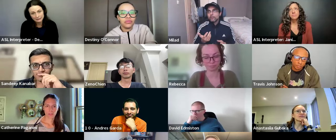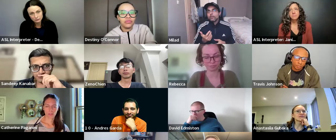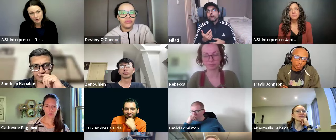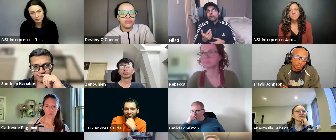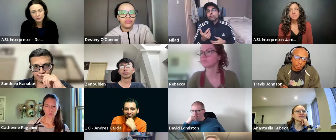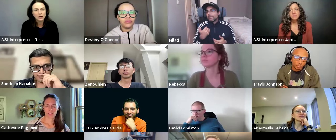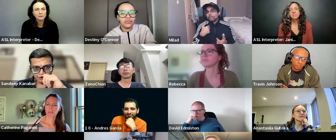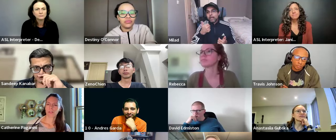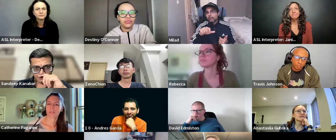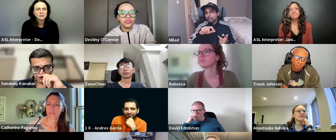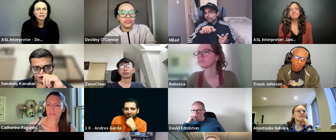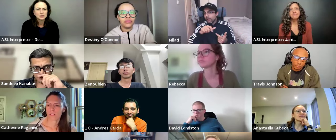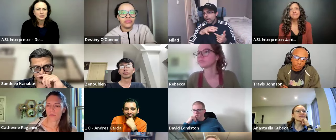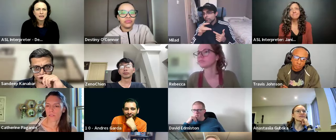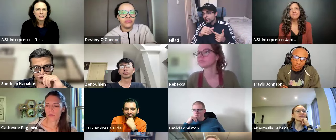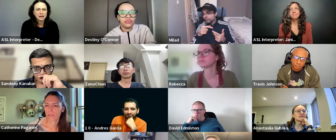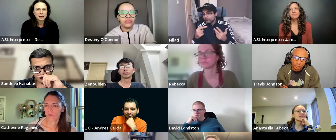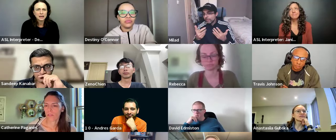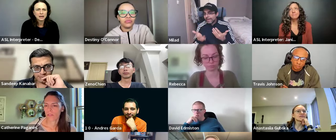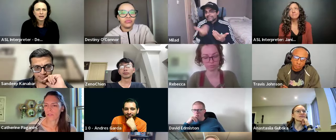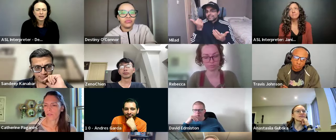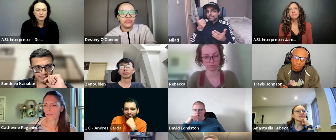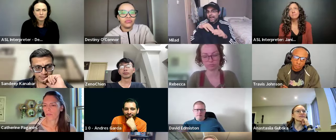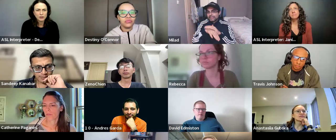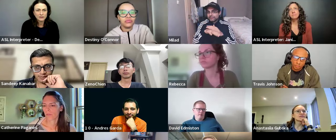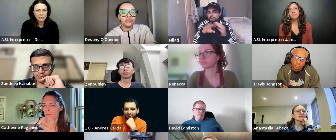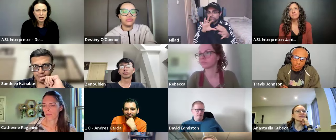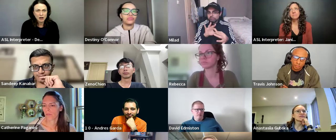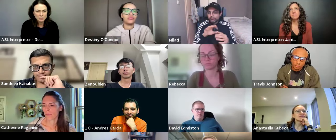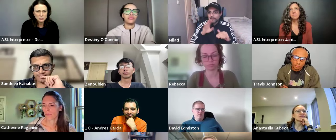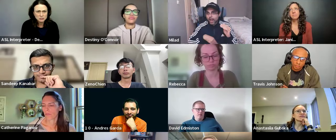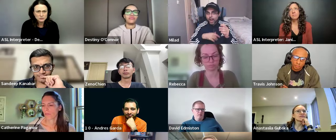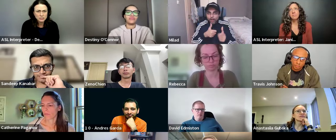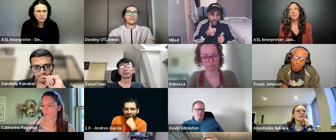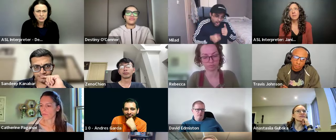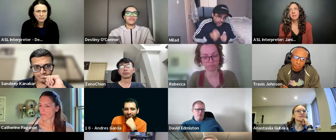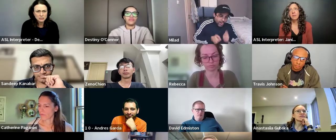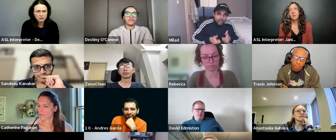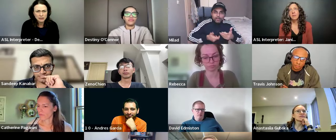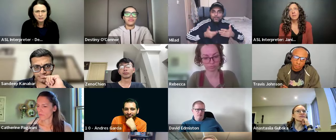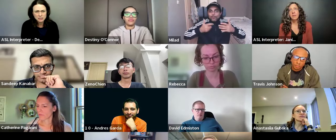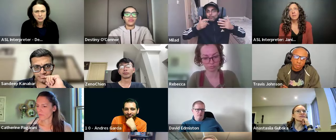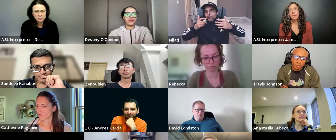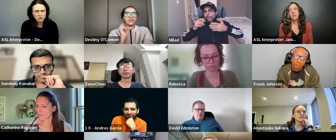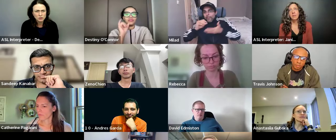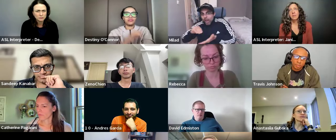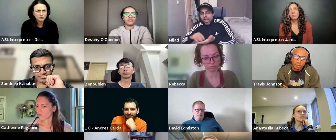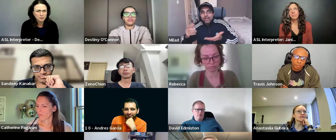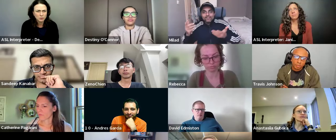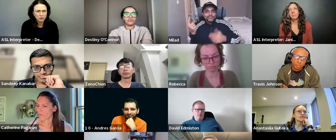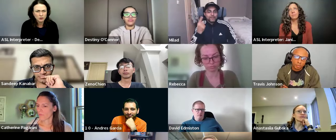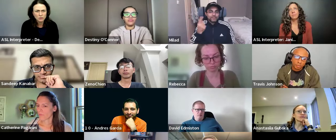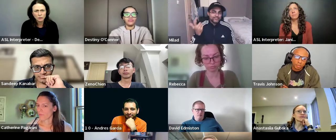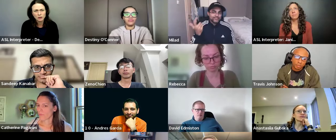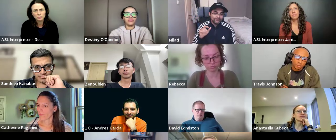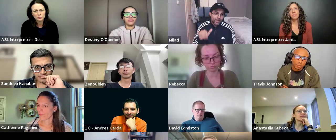the past, rather. And I don't know if we have any options for easy access so that